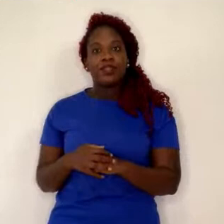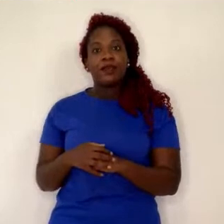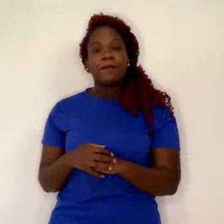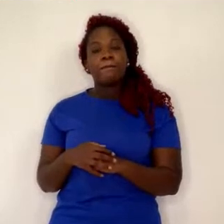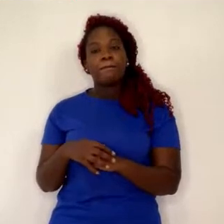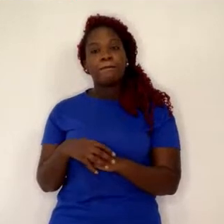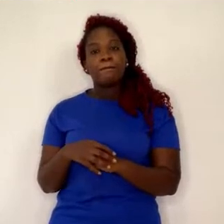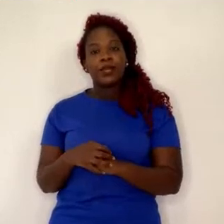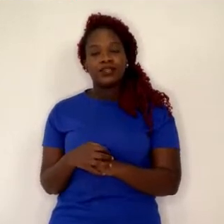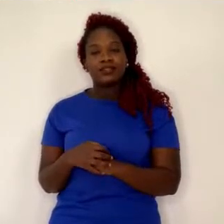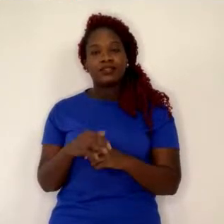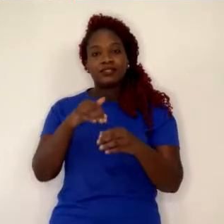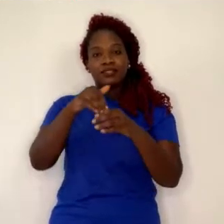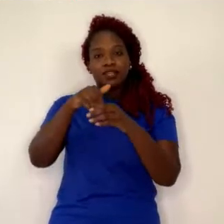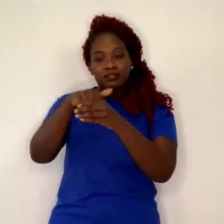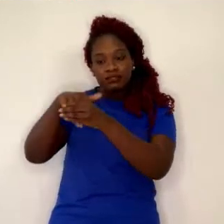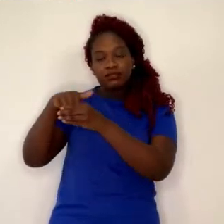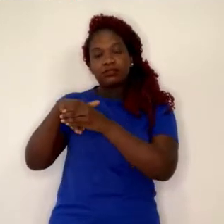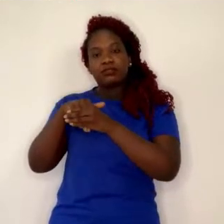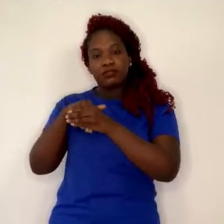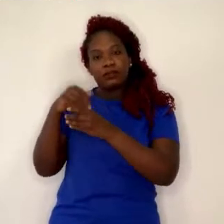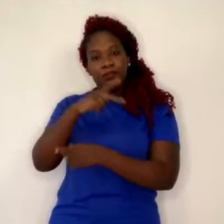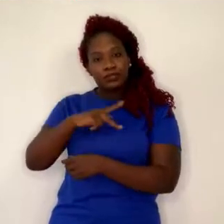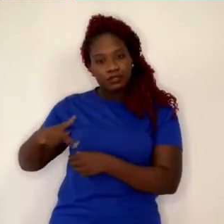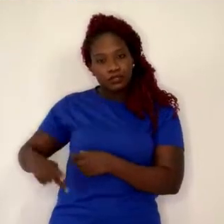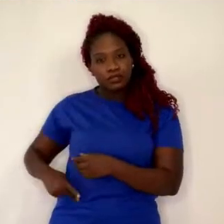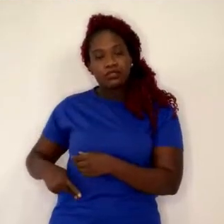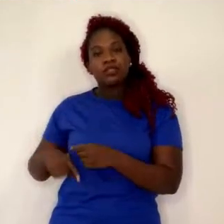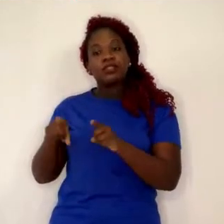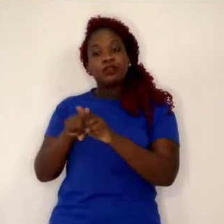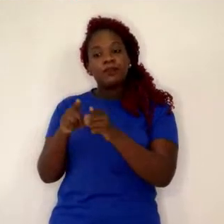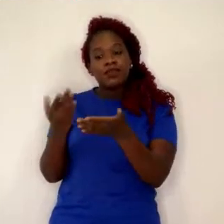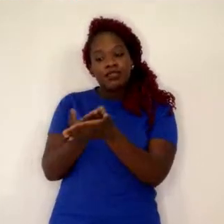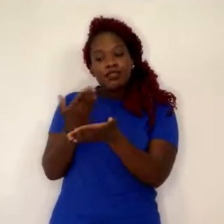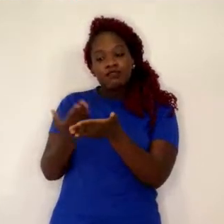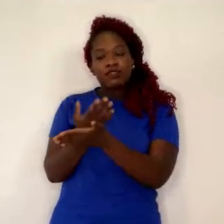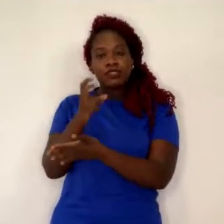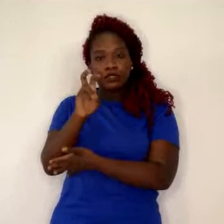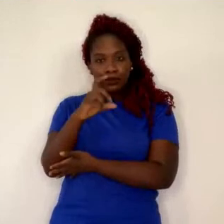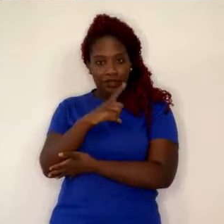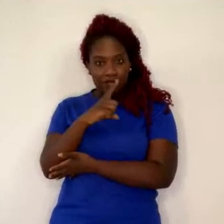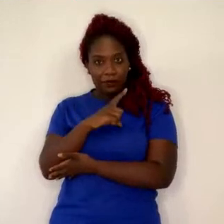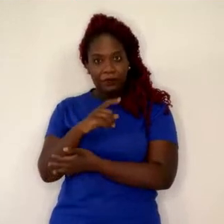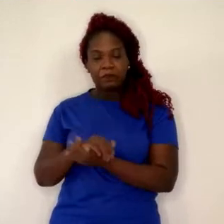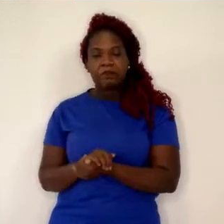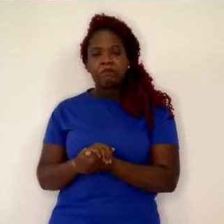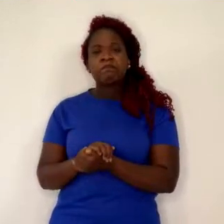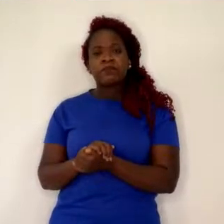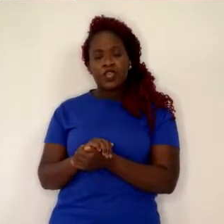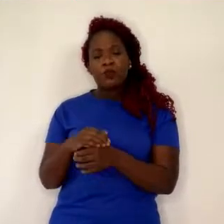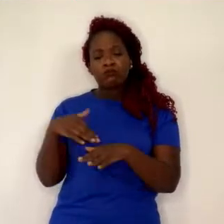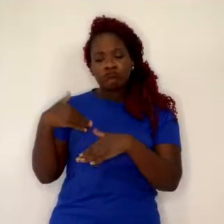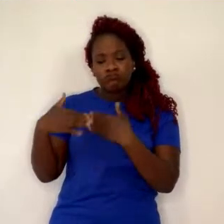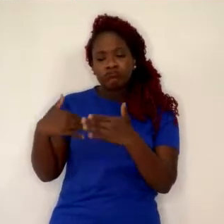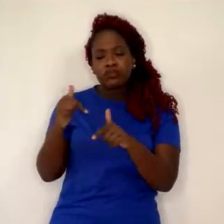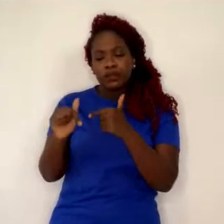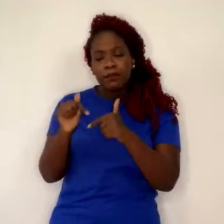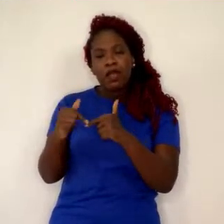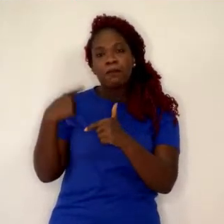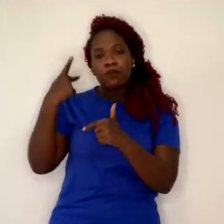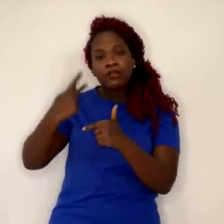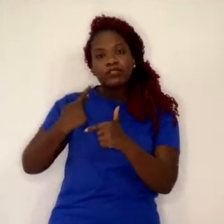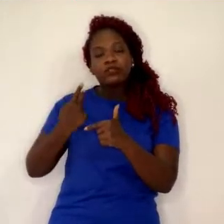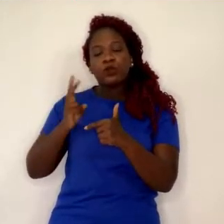was the candidate for the Workers' Party in 2018, and he's the author of 5 books. Though he